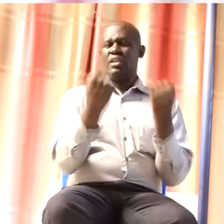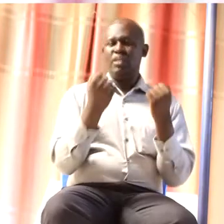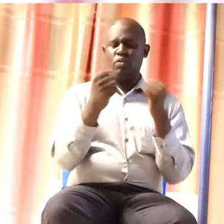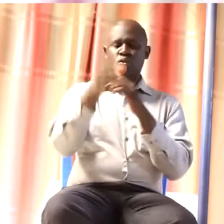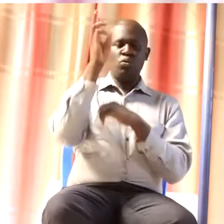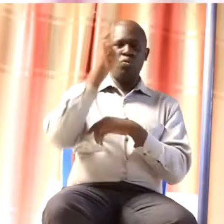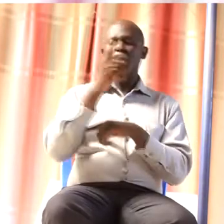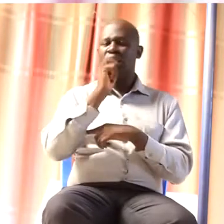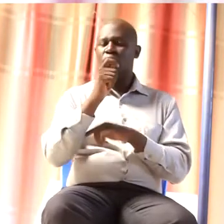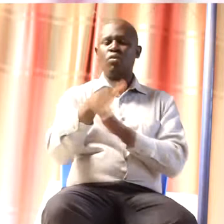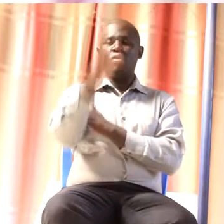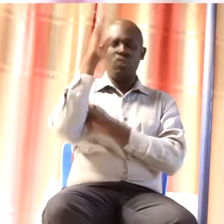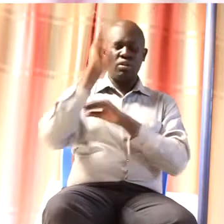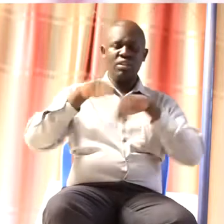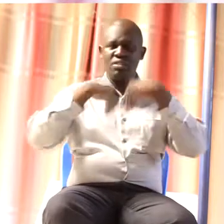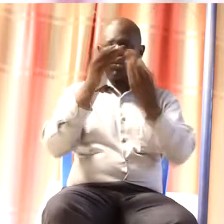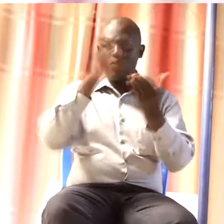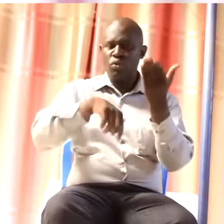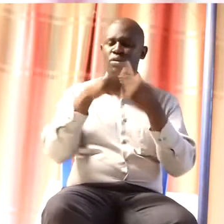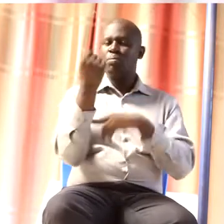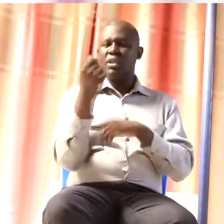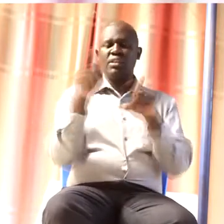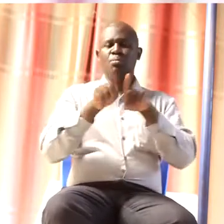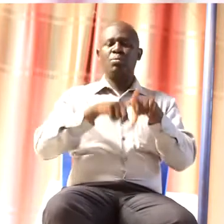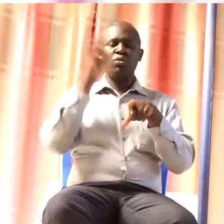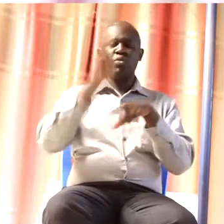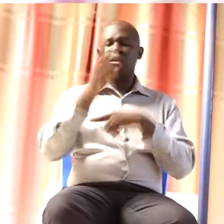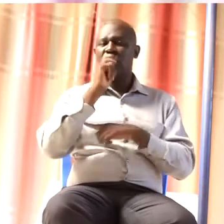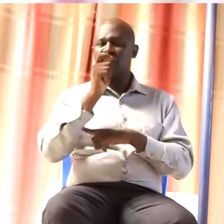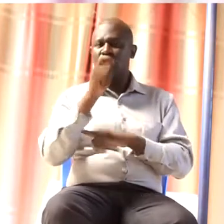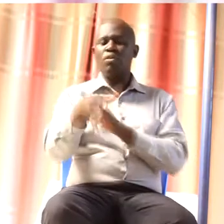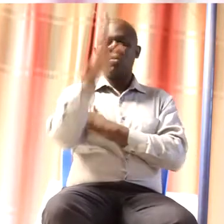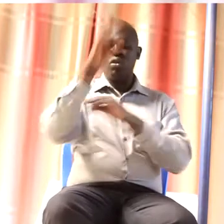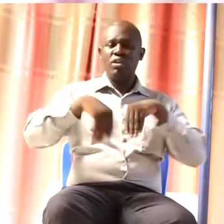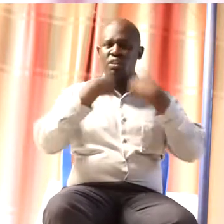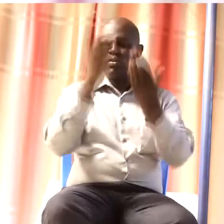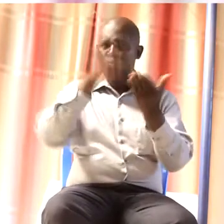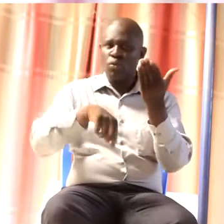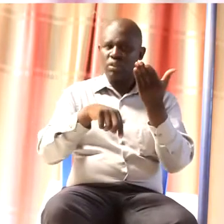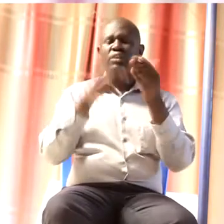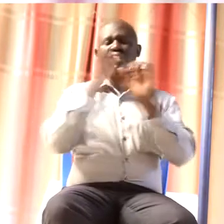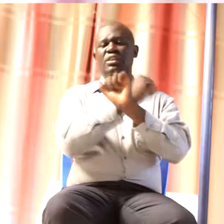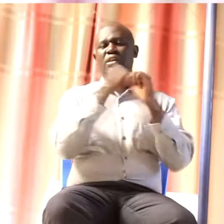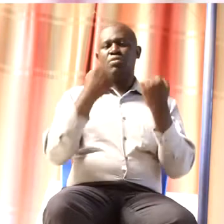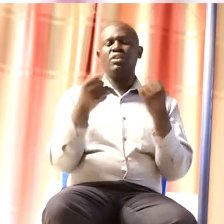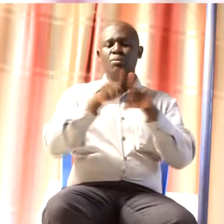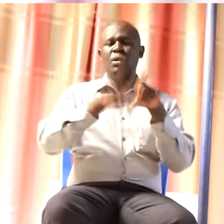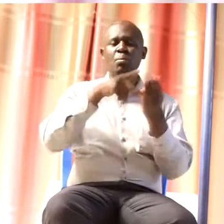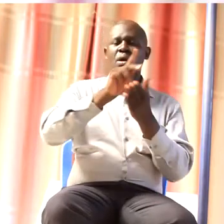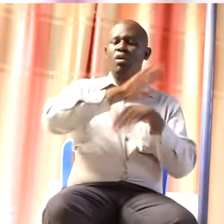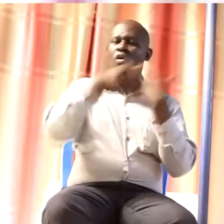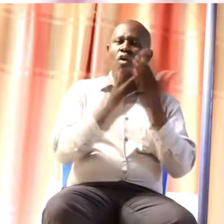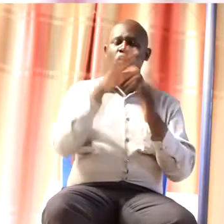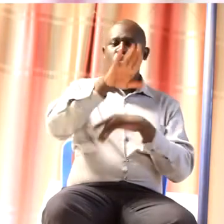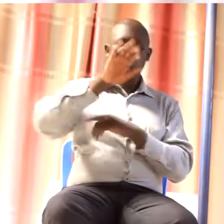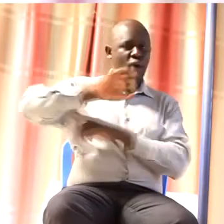will testify of God giving you success. You will testify of God giving you salvation, clearing all your debts in the mighty name of Jesus.